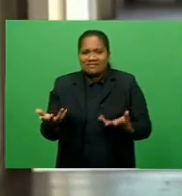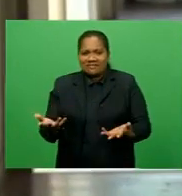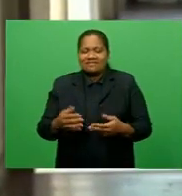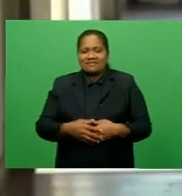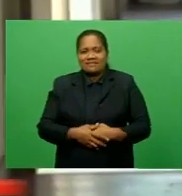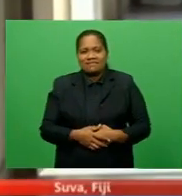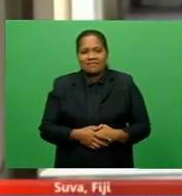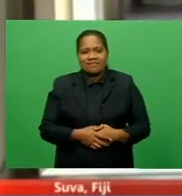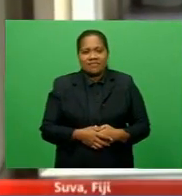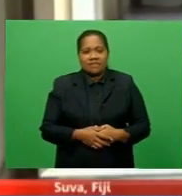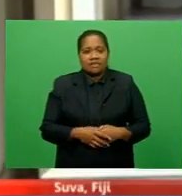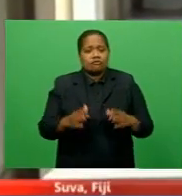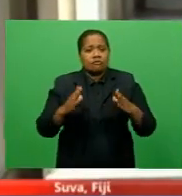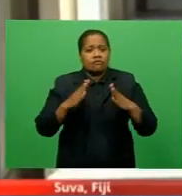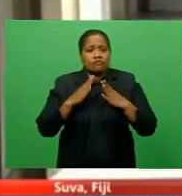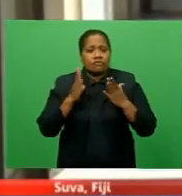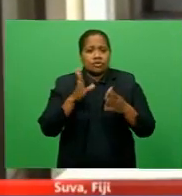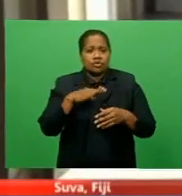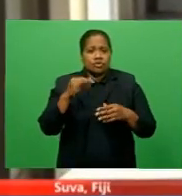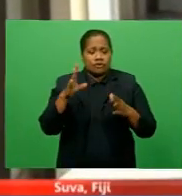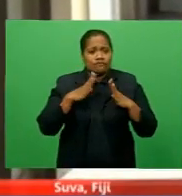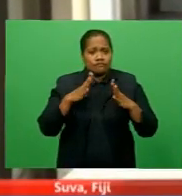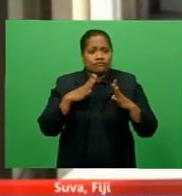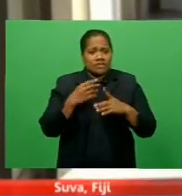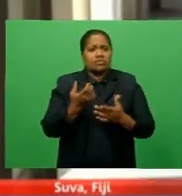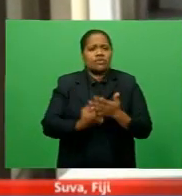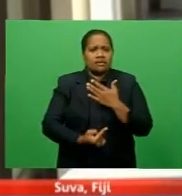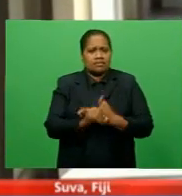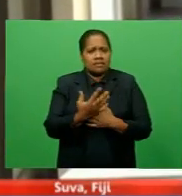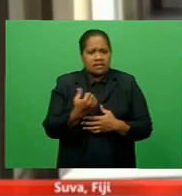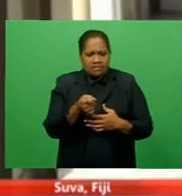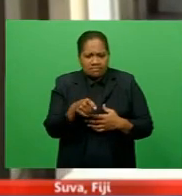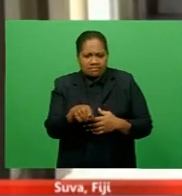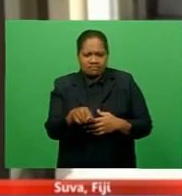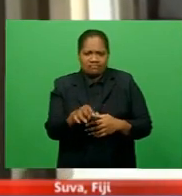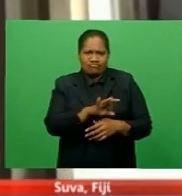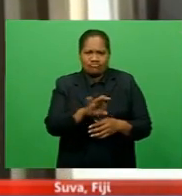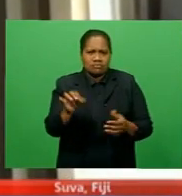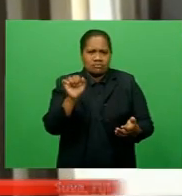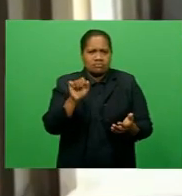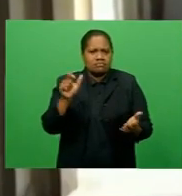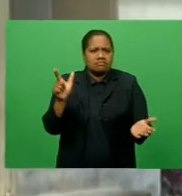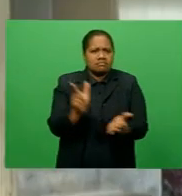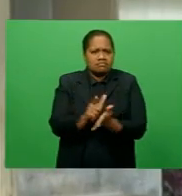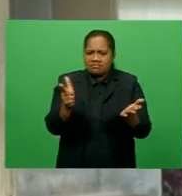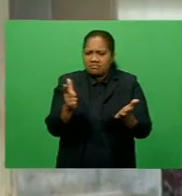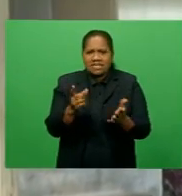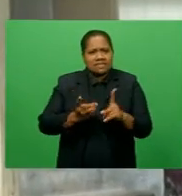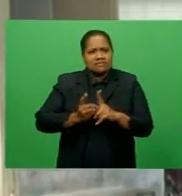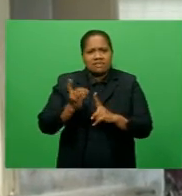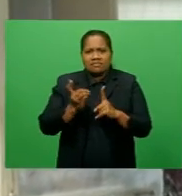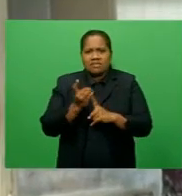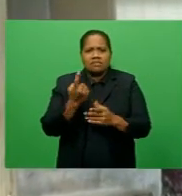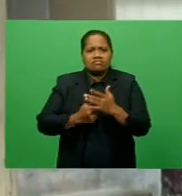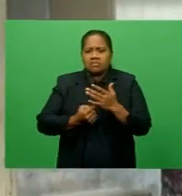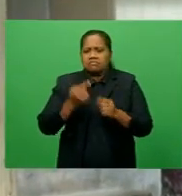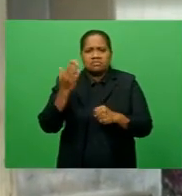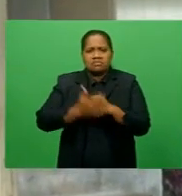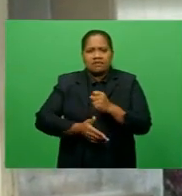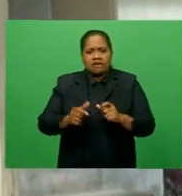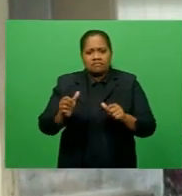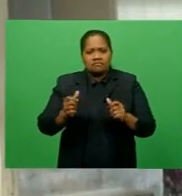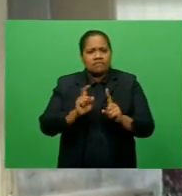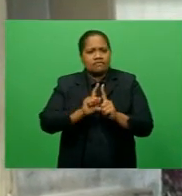Free Soul Real Estate faces 1 count of undertaking unauthorized development and failure to comply with a prohibition notice.